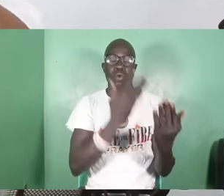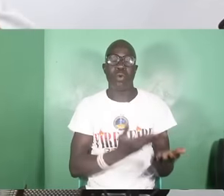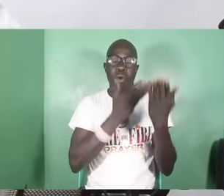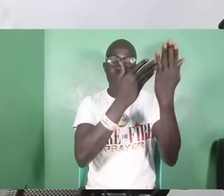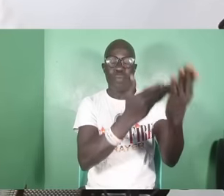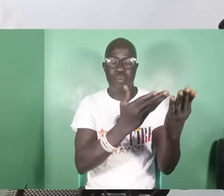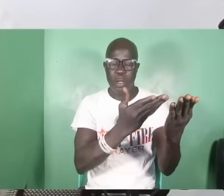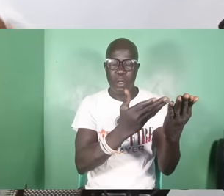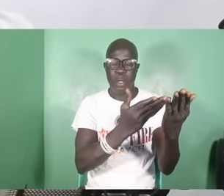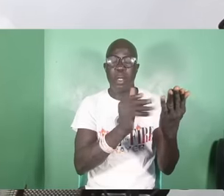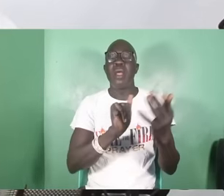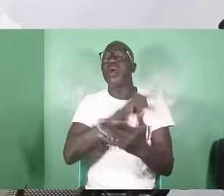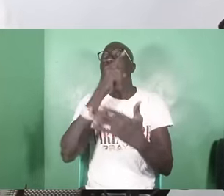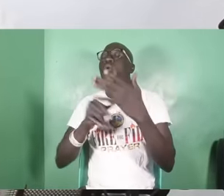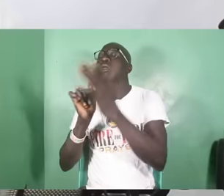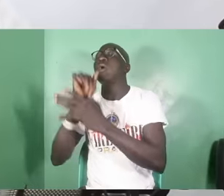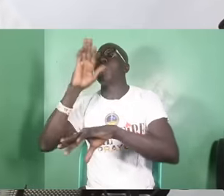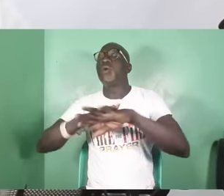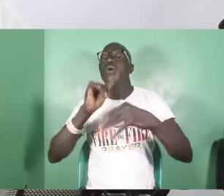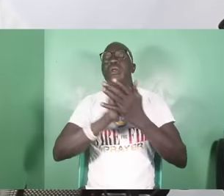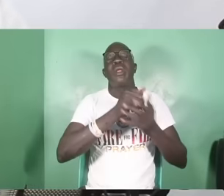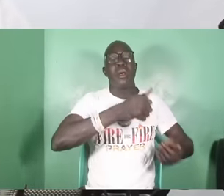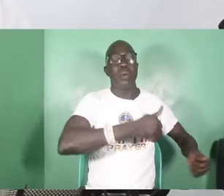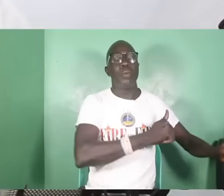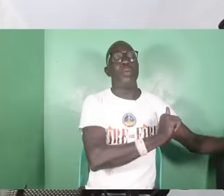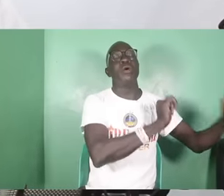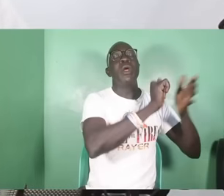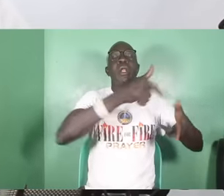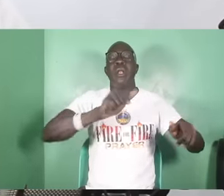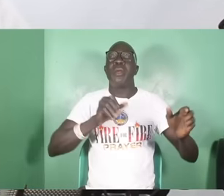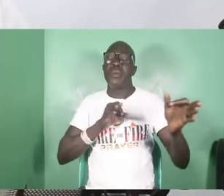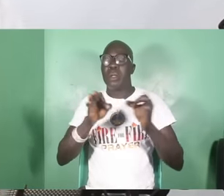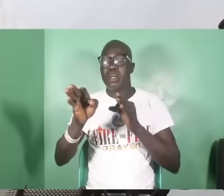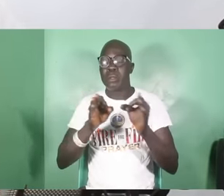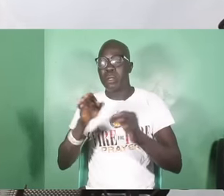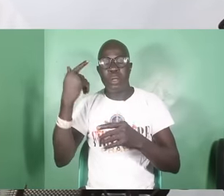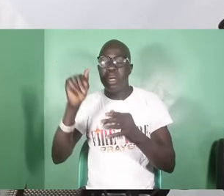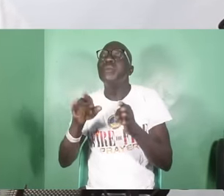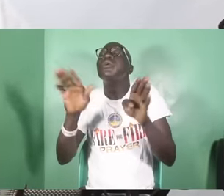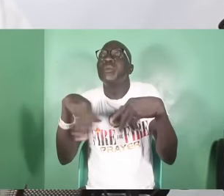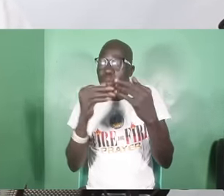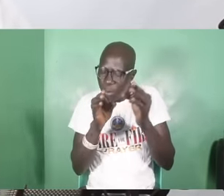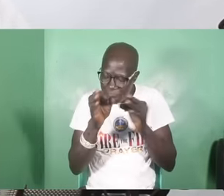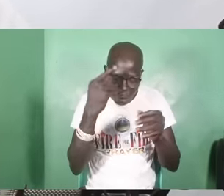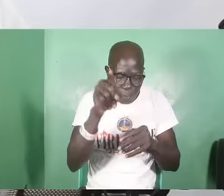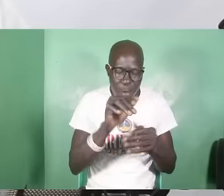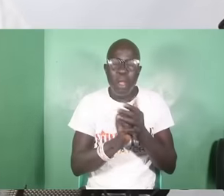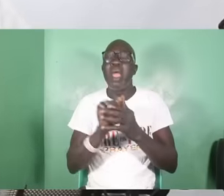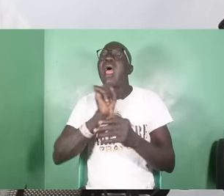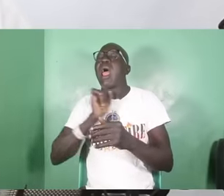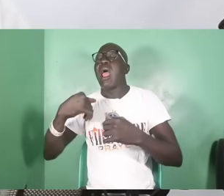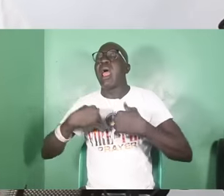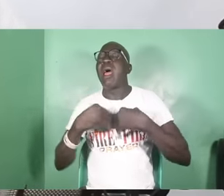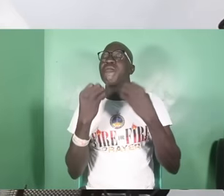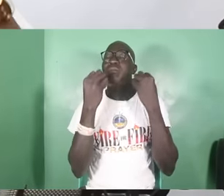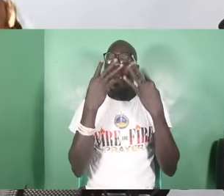Oil on the matrix. That was a car post to. Let me tell you. Then brief for you. Let me brief you. Only your duty more